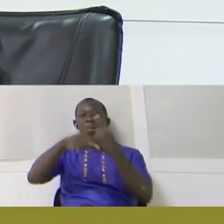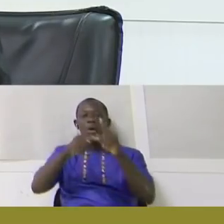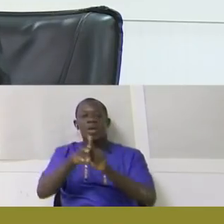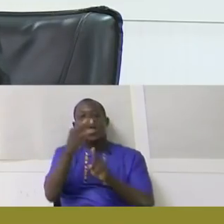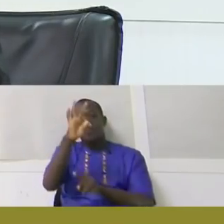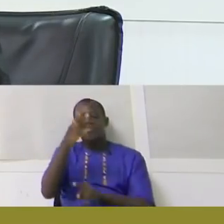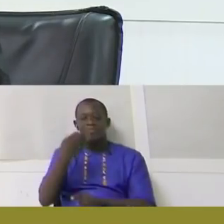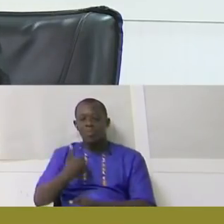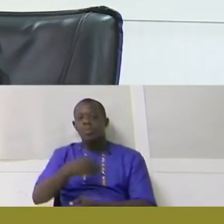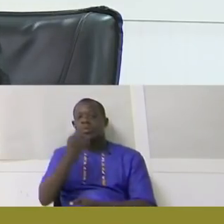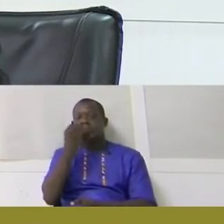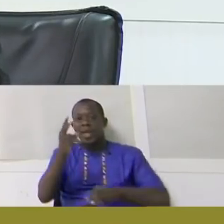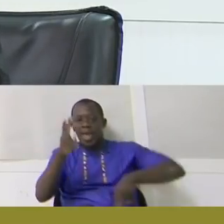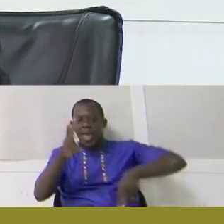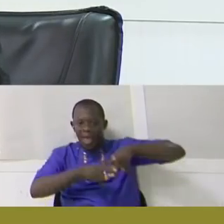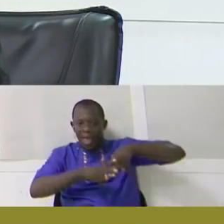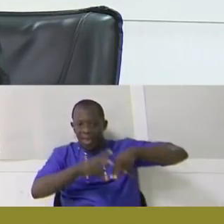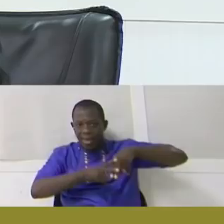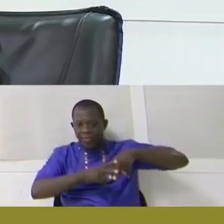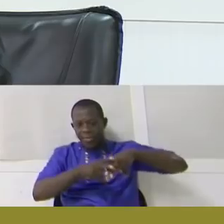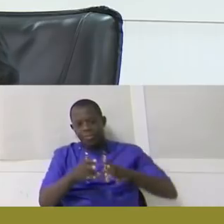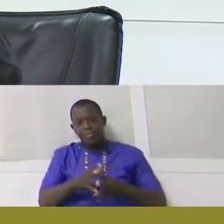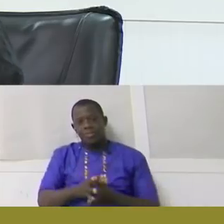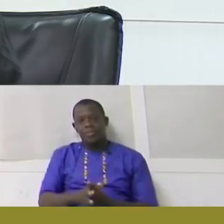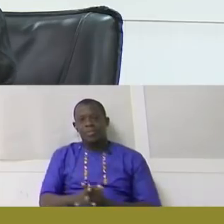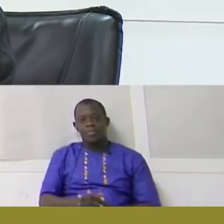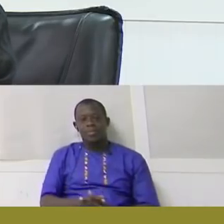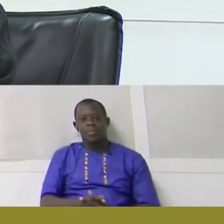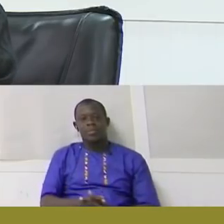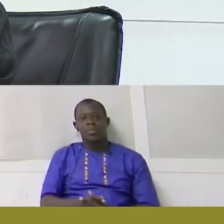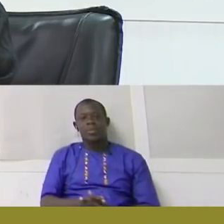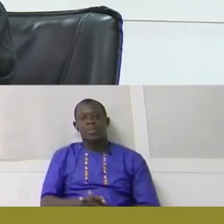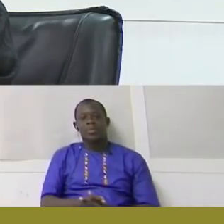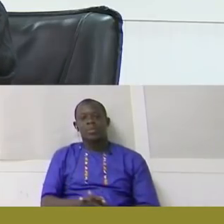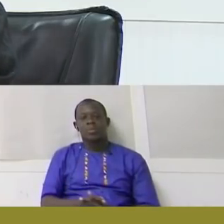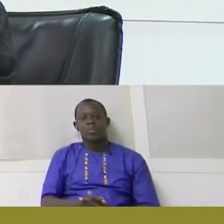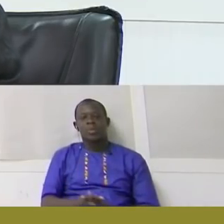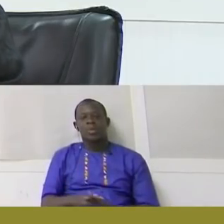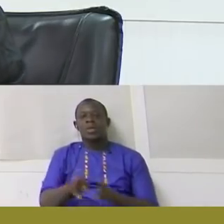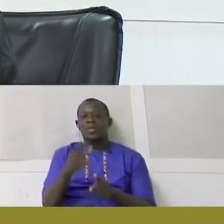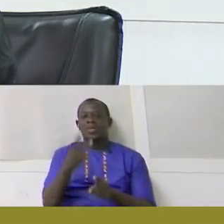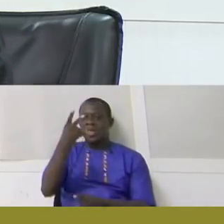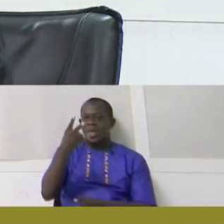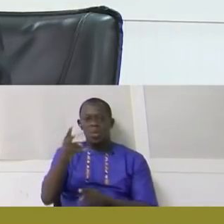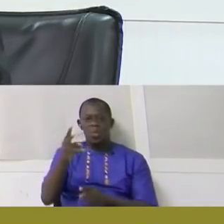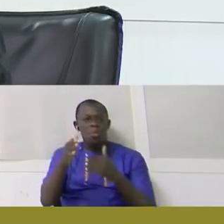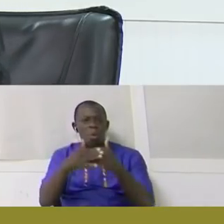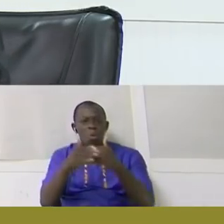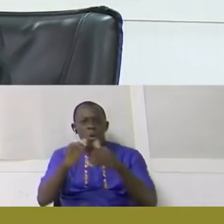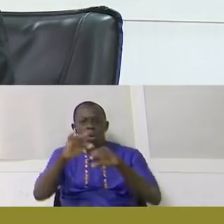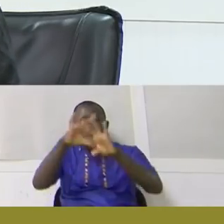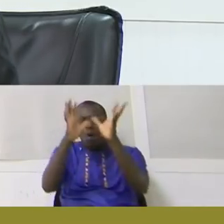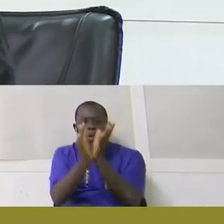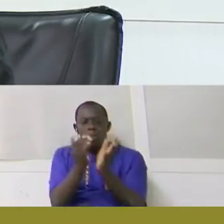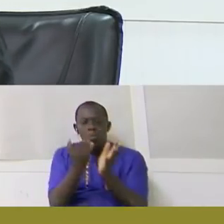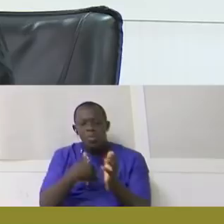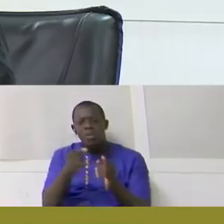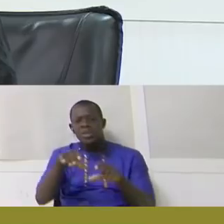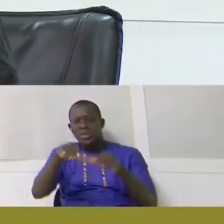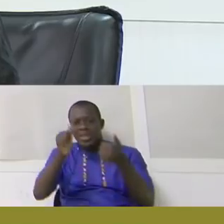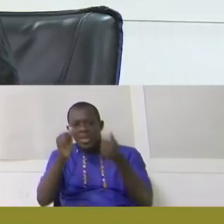AIDS that is to say when it is said HIV and AIDS da nga gis ñepp di halat you see that everyone